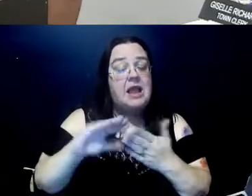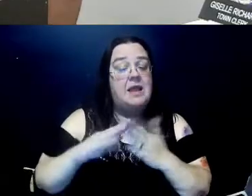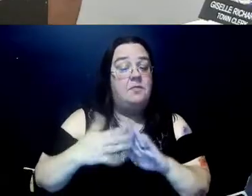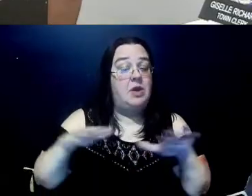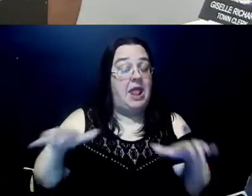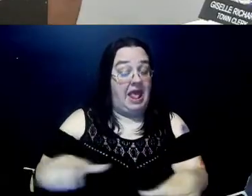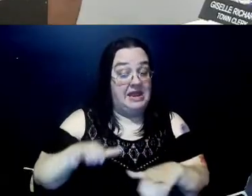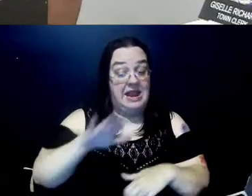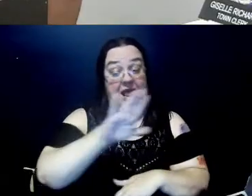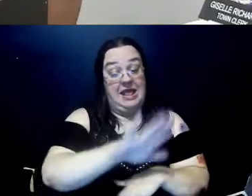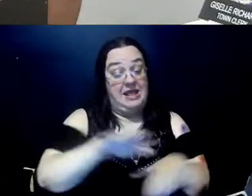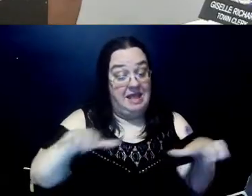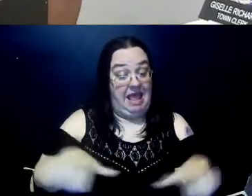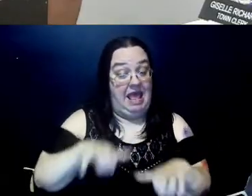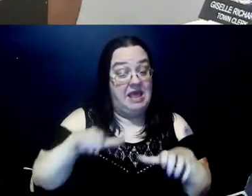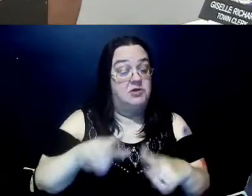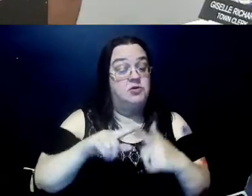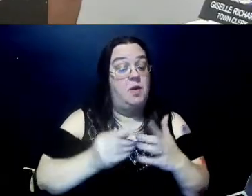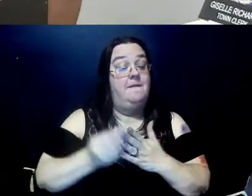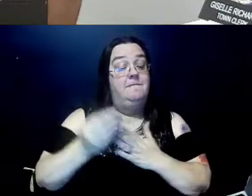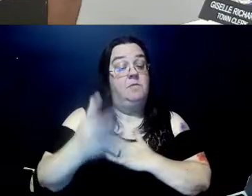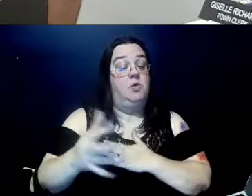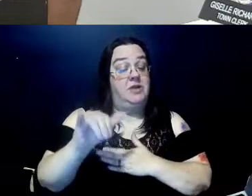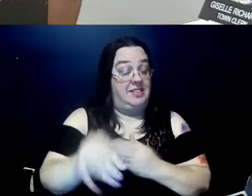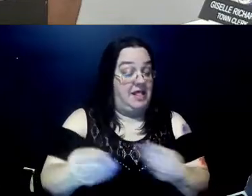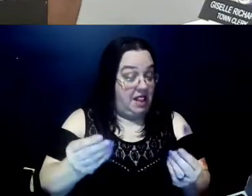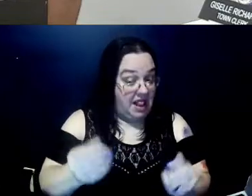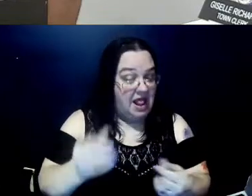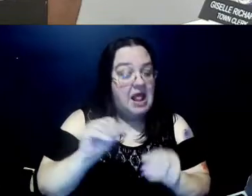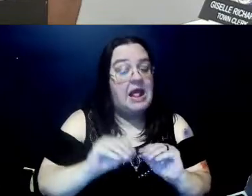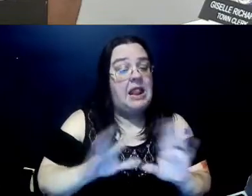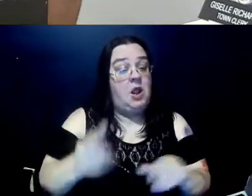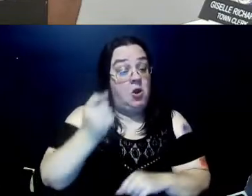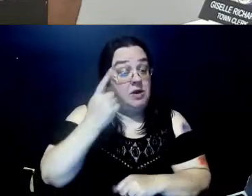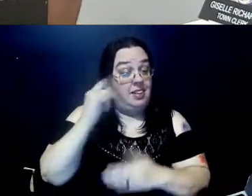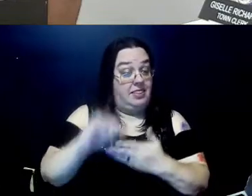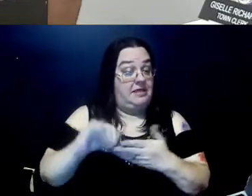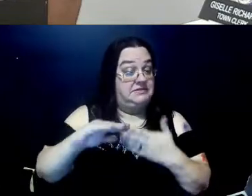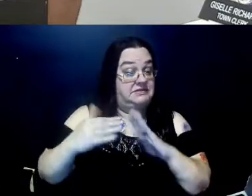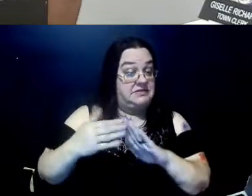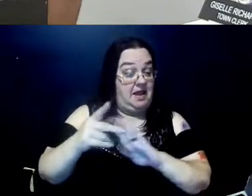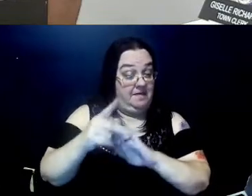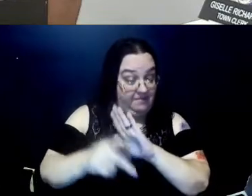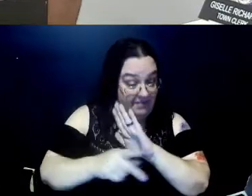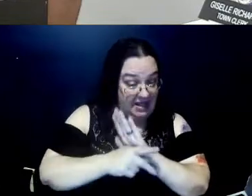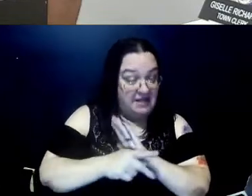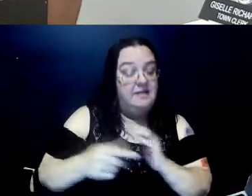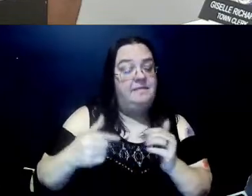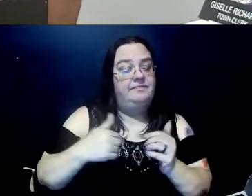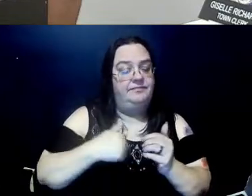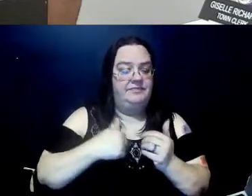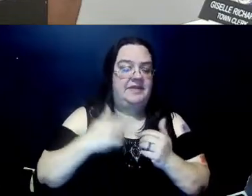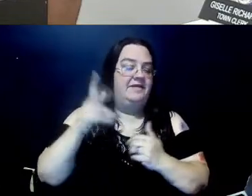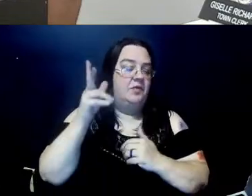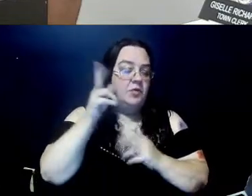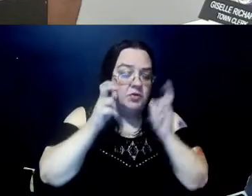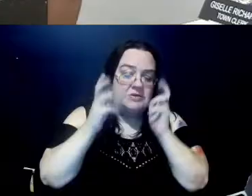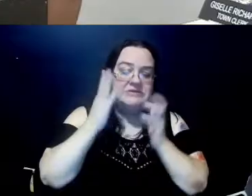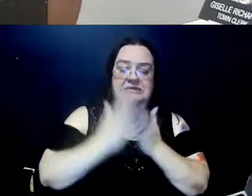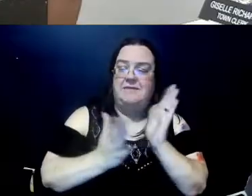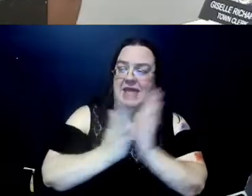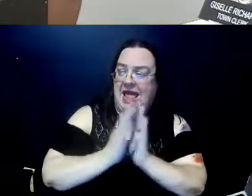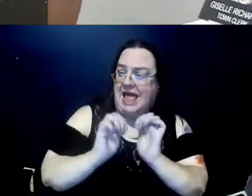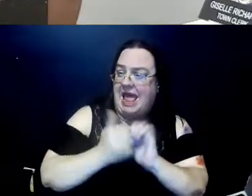action to purchase these lots was done with a clear understanding that this is a town's policy. I have heard some ask, how can the town council purchase this